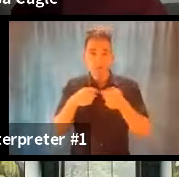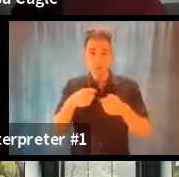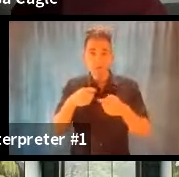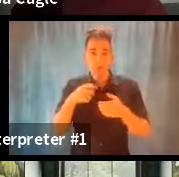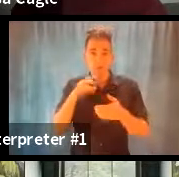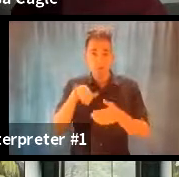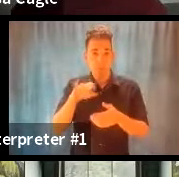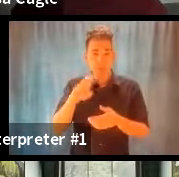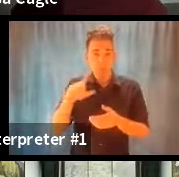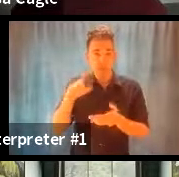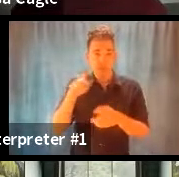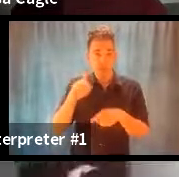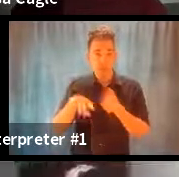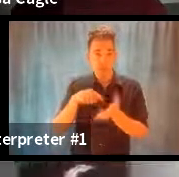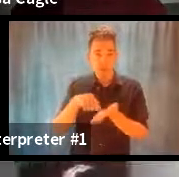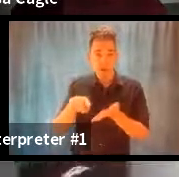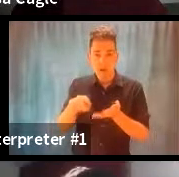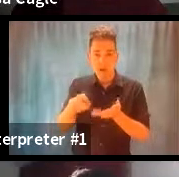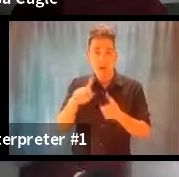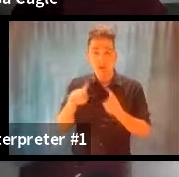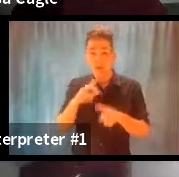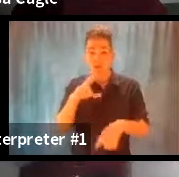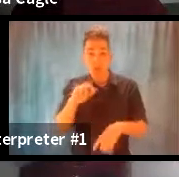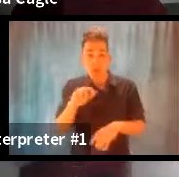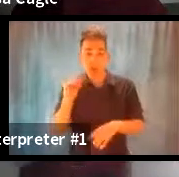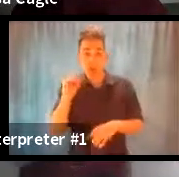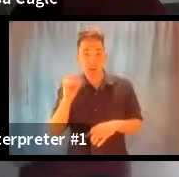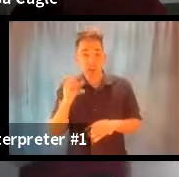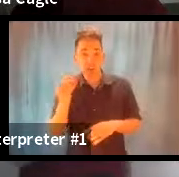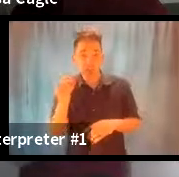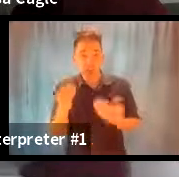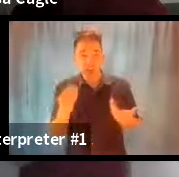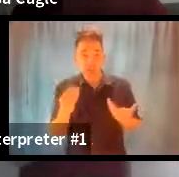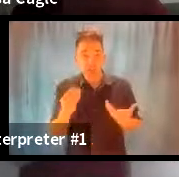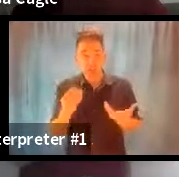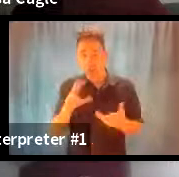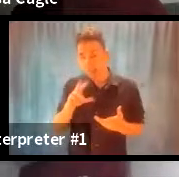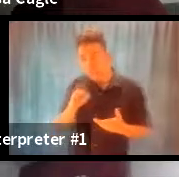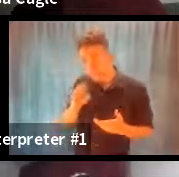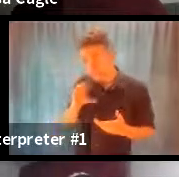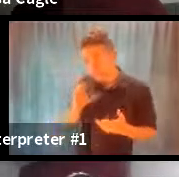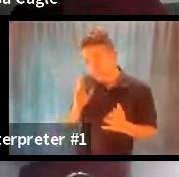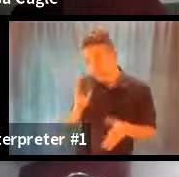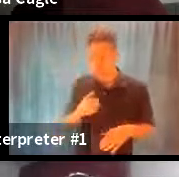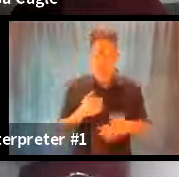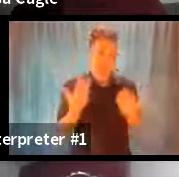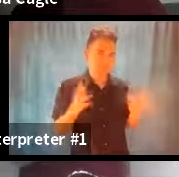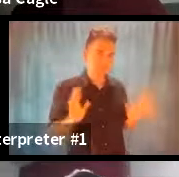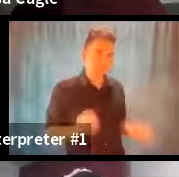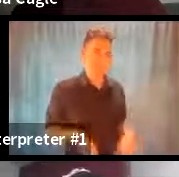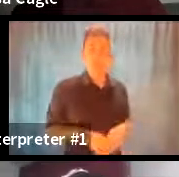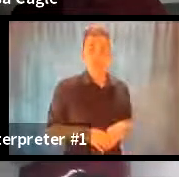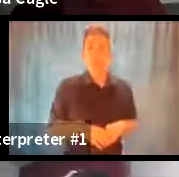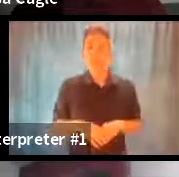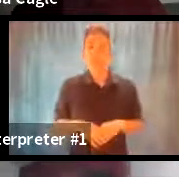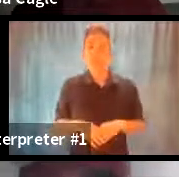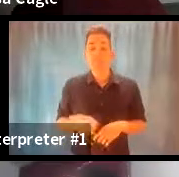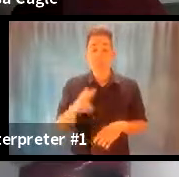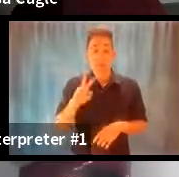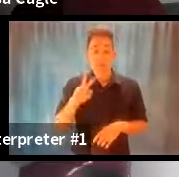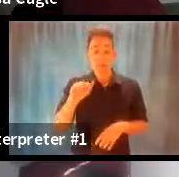utility. you got 30 seconds. I am done. Thank you. Thank you. Vanessa